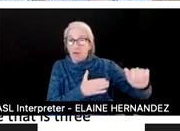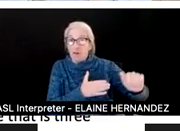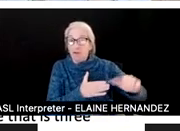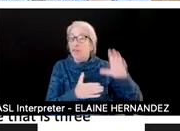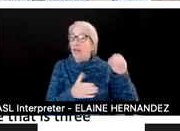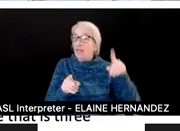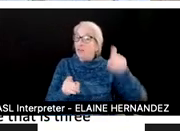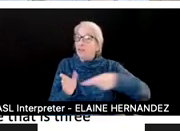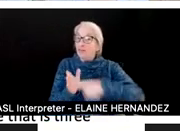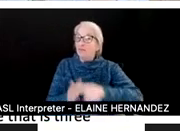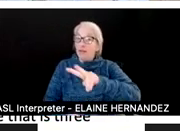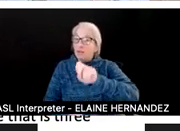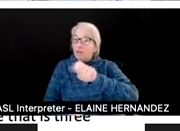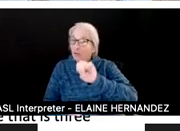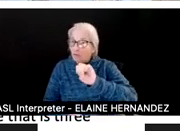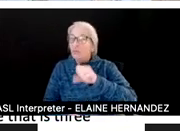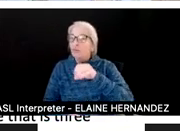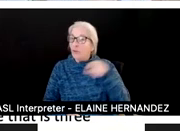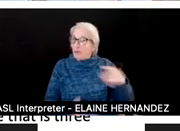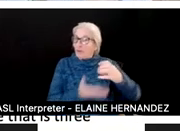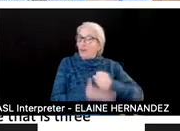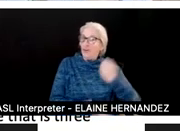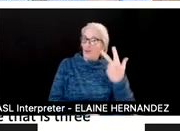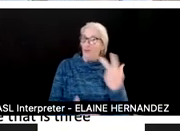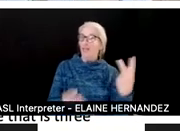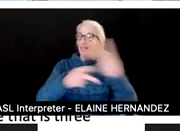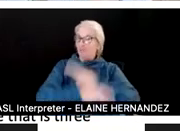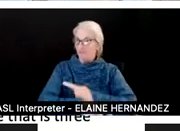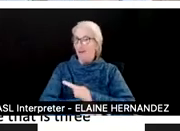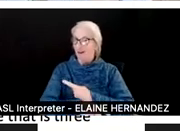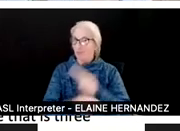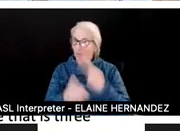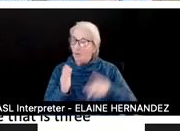seeing of voucher discrimination across Virginia.